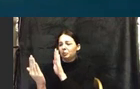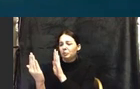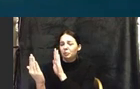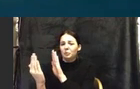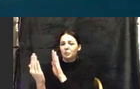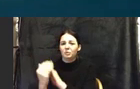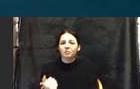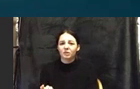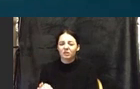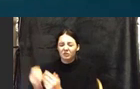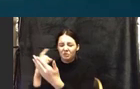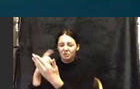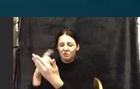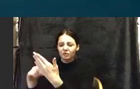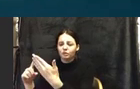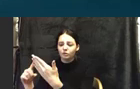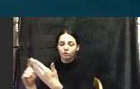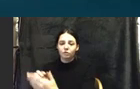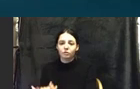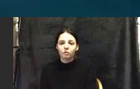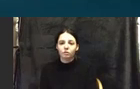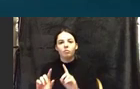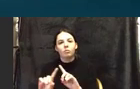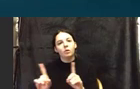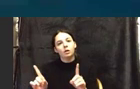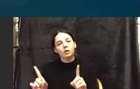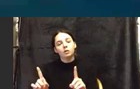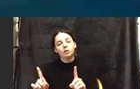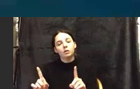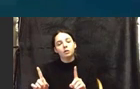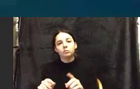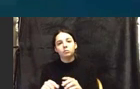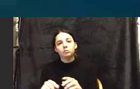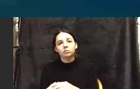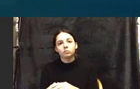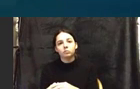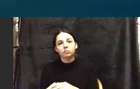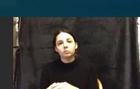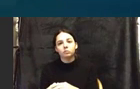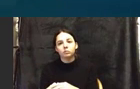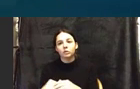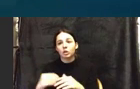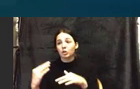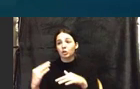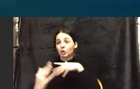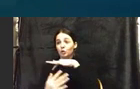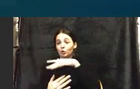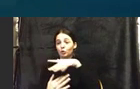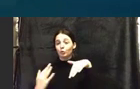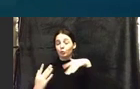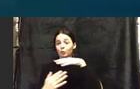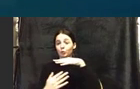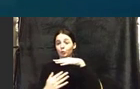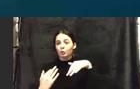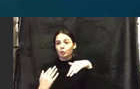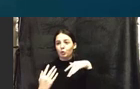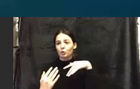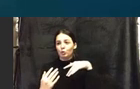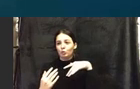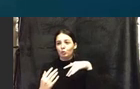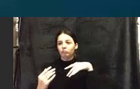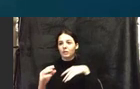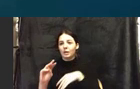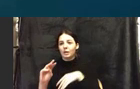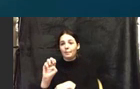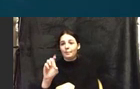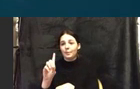in-person research, but this also involved a lot of social media research. Luckily, we live in a time